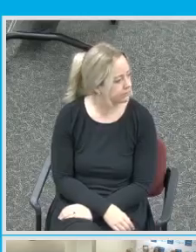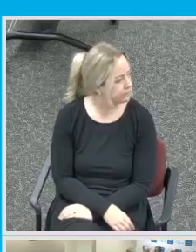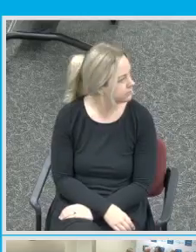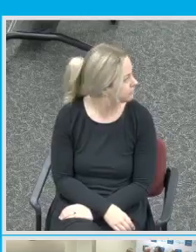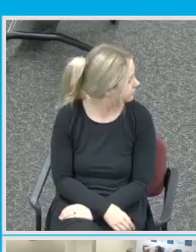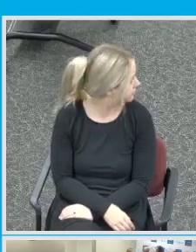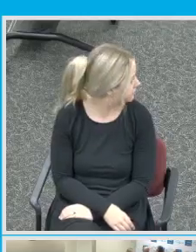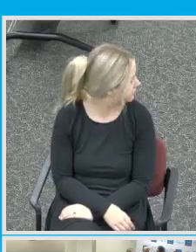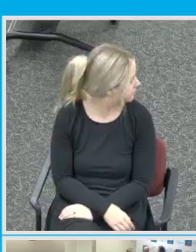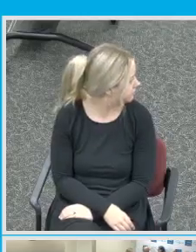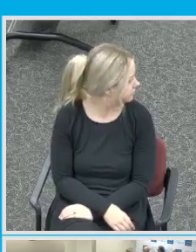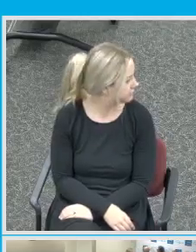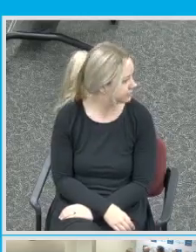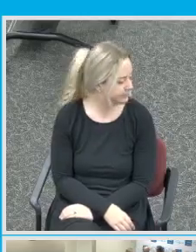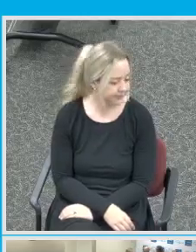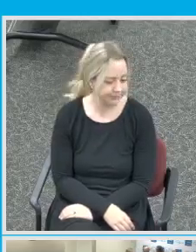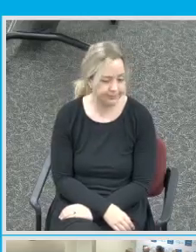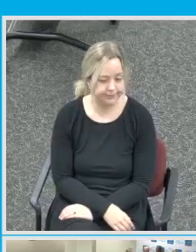Come on, JB.